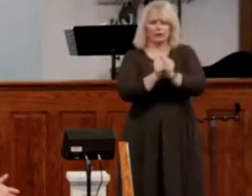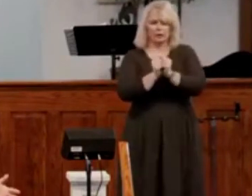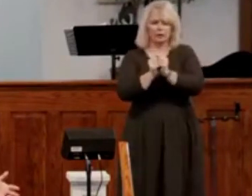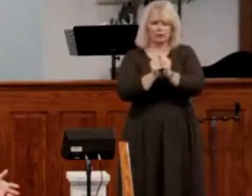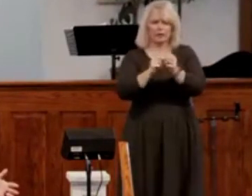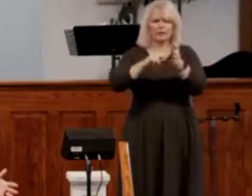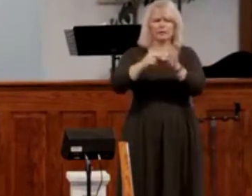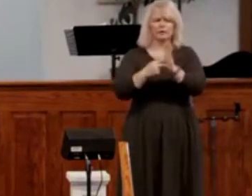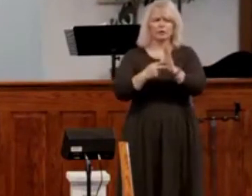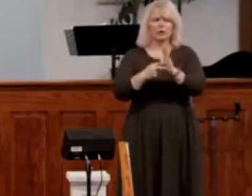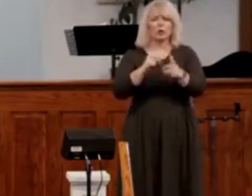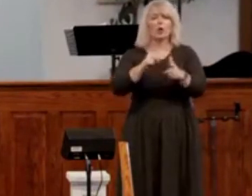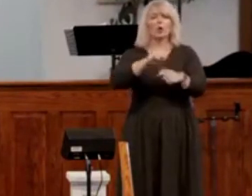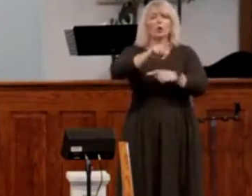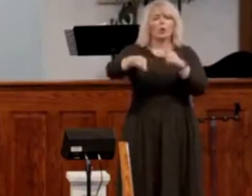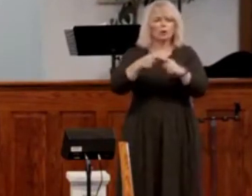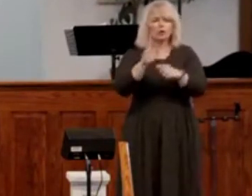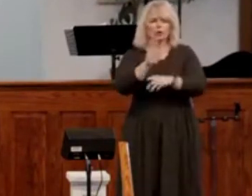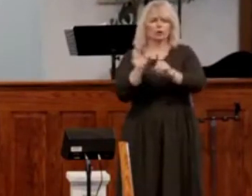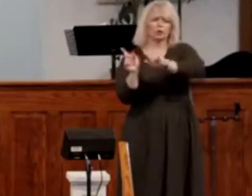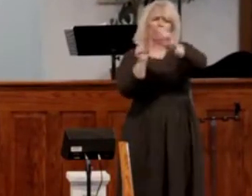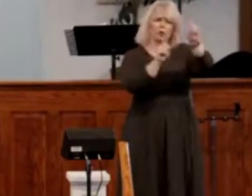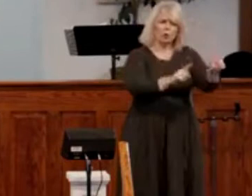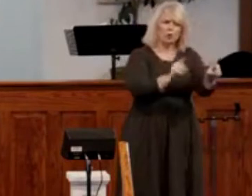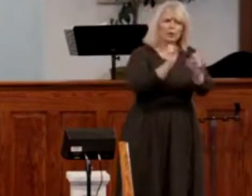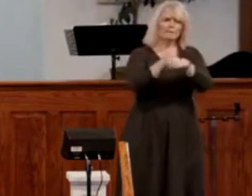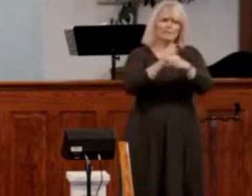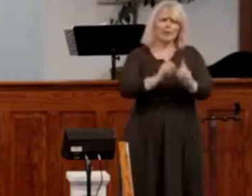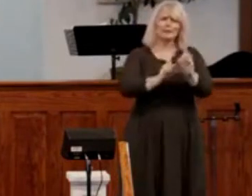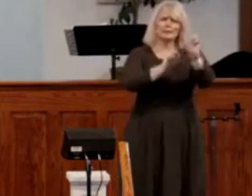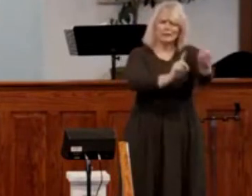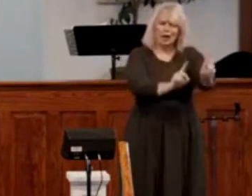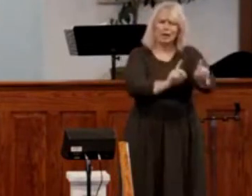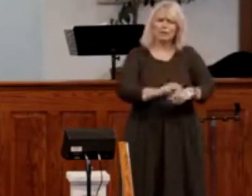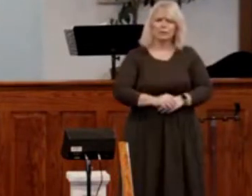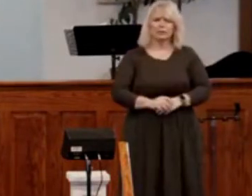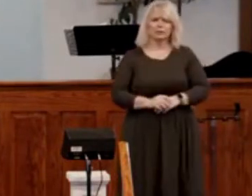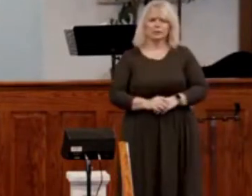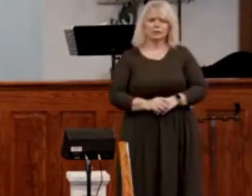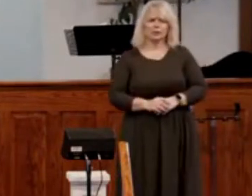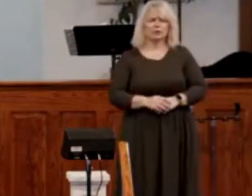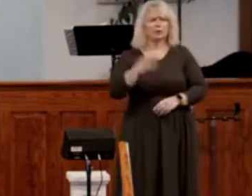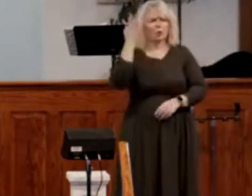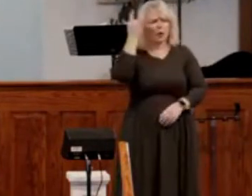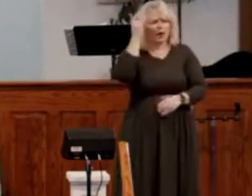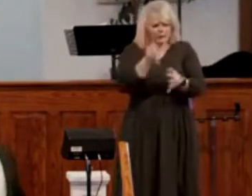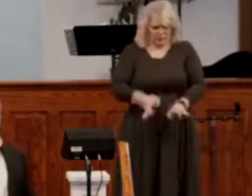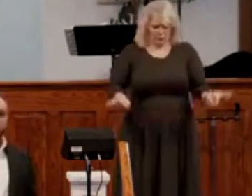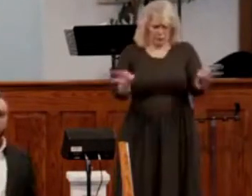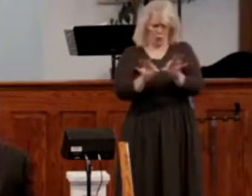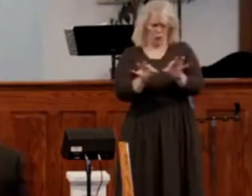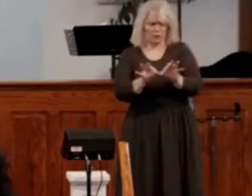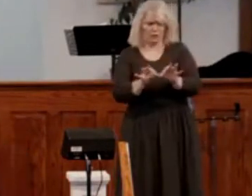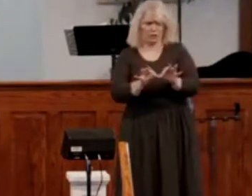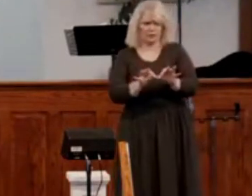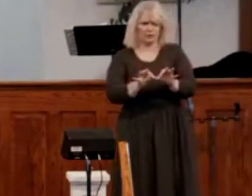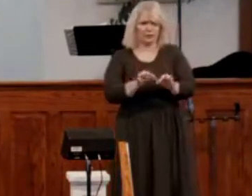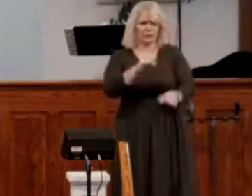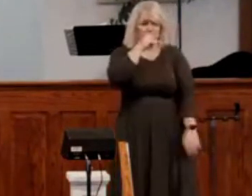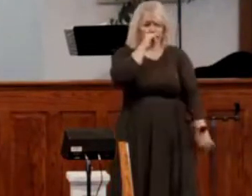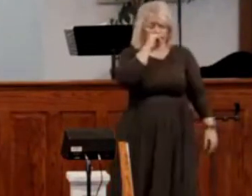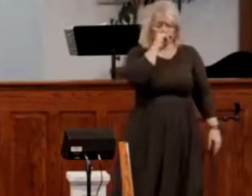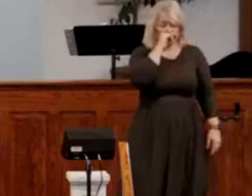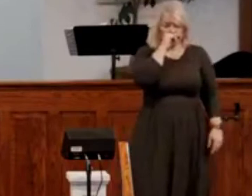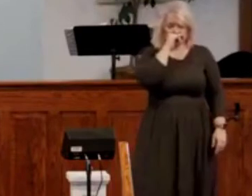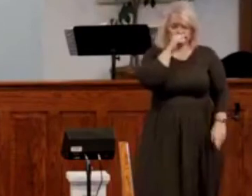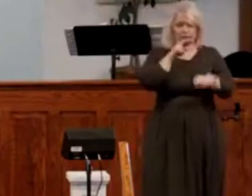going. While you are going, make disciples. Here's why that's important. Have you ever been, kids, we'll start with the kids. You ever